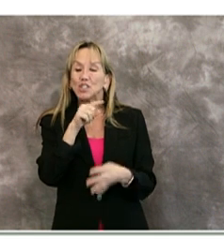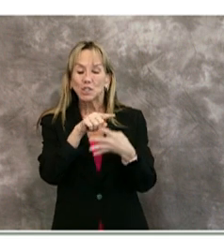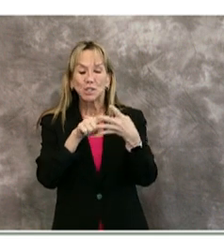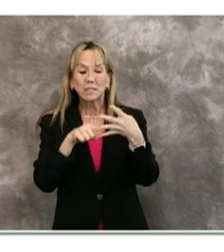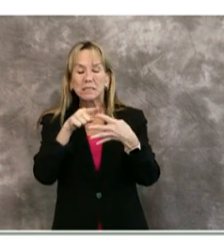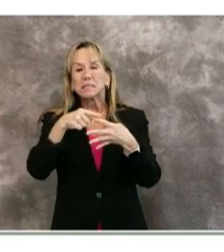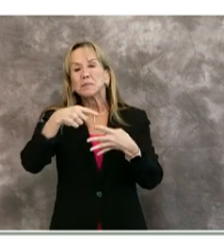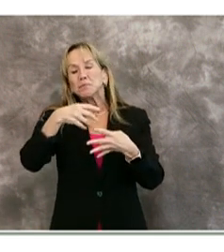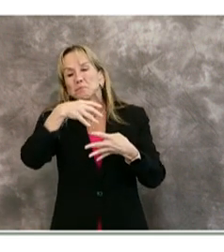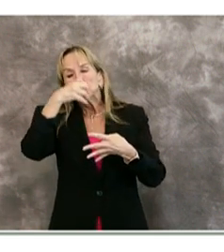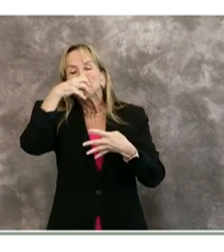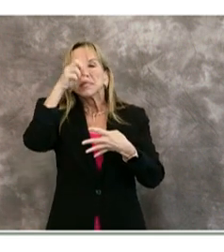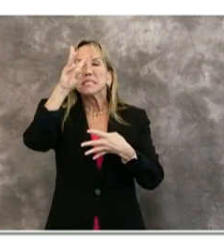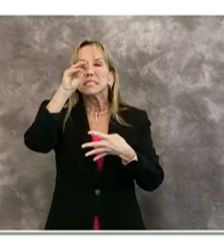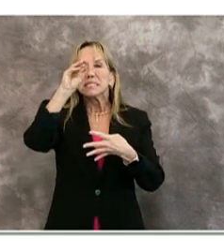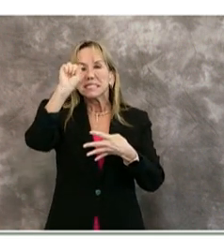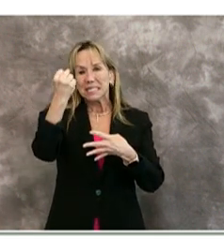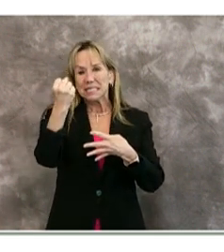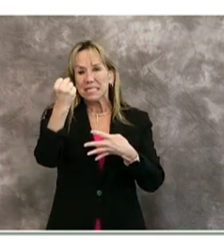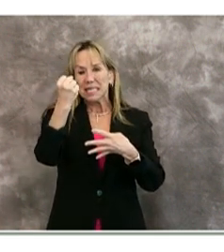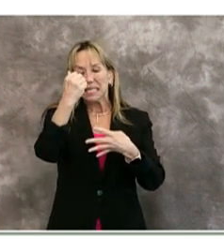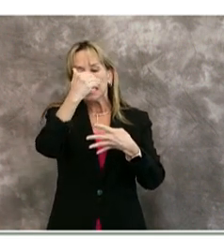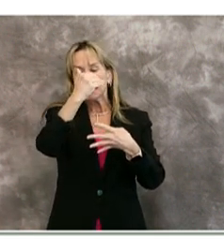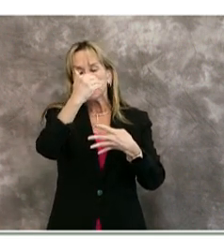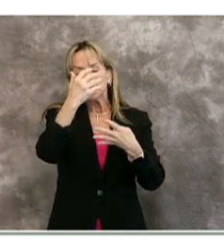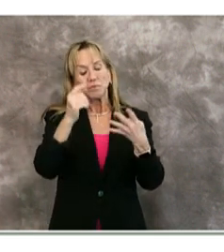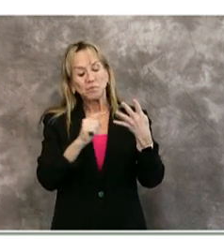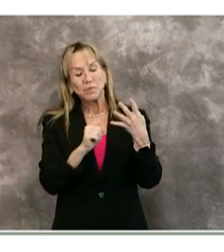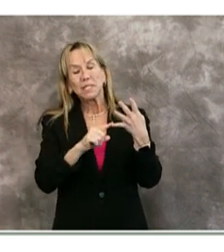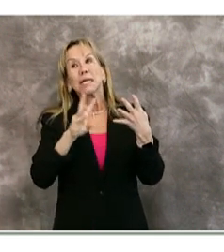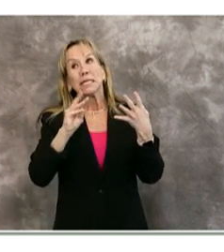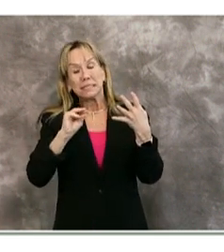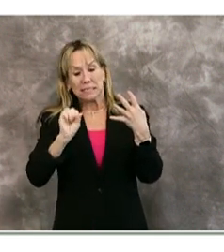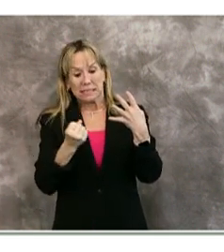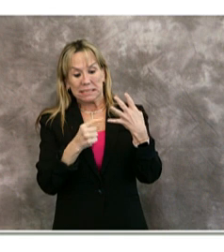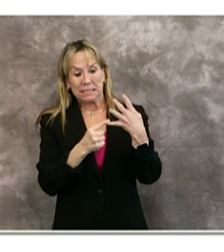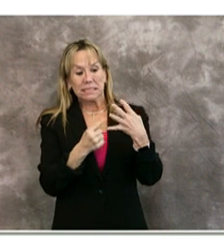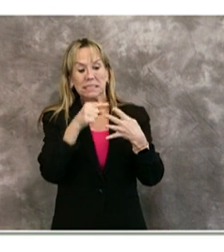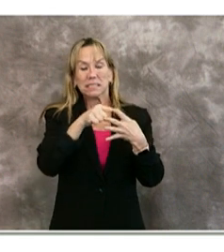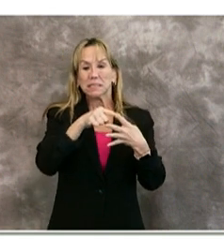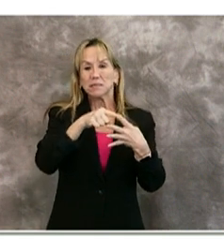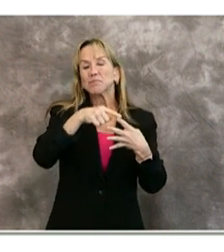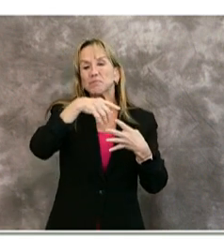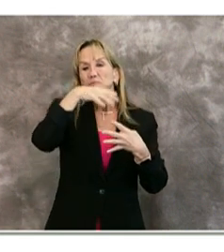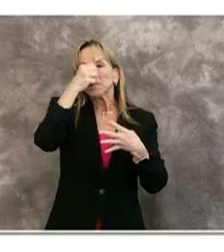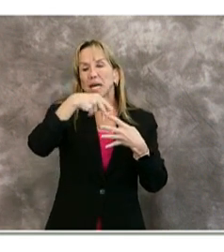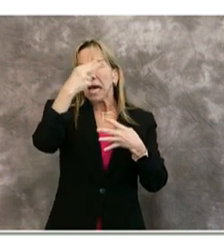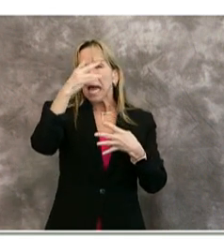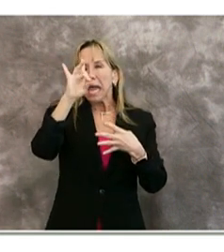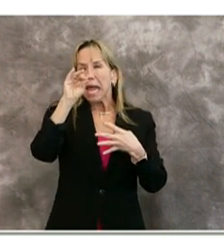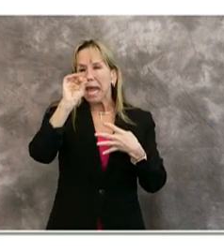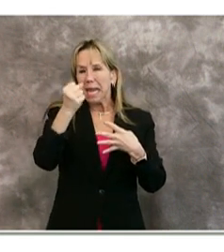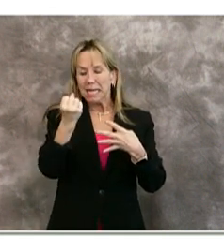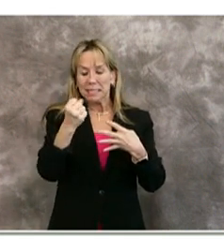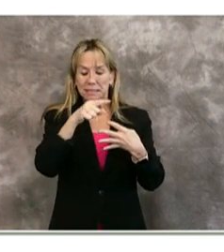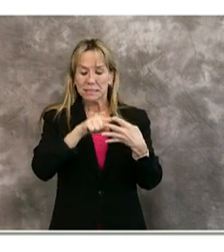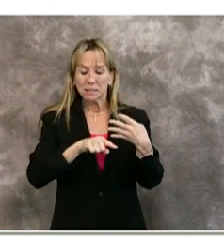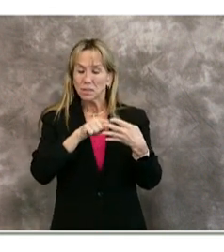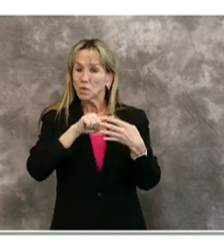high 60s or to high 80s, and the deaths occurred